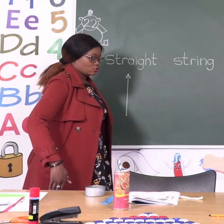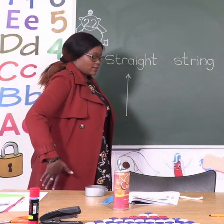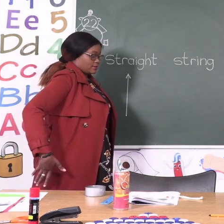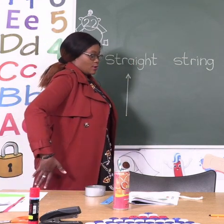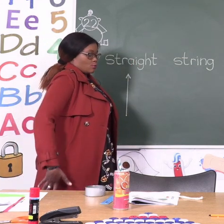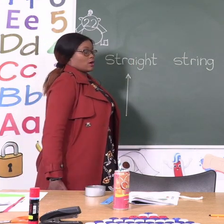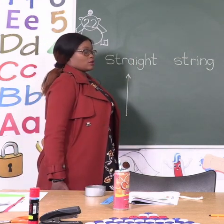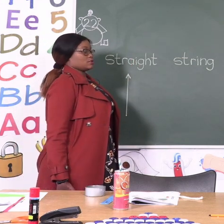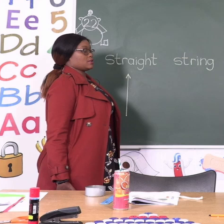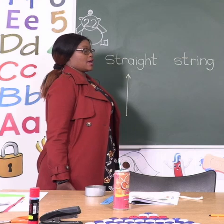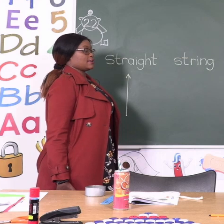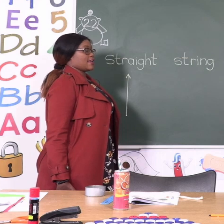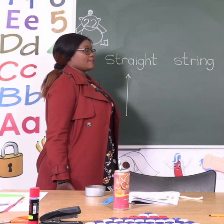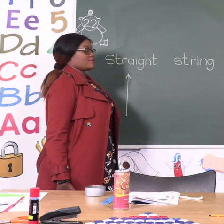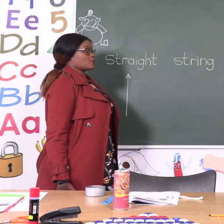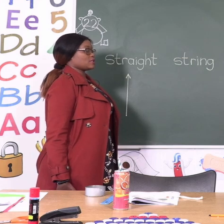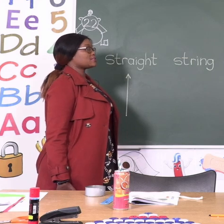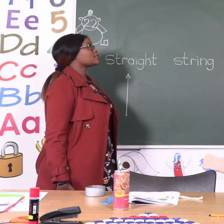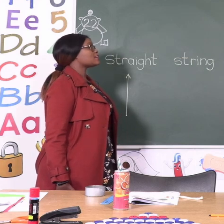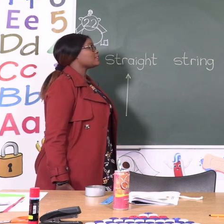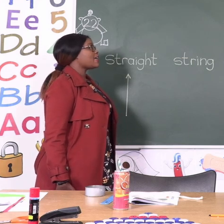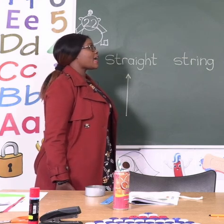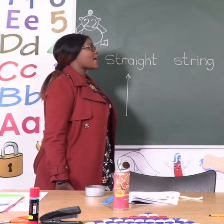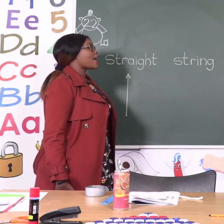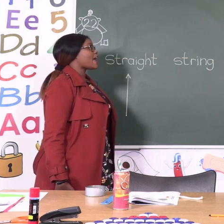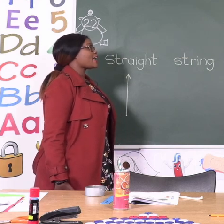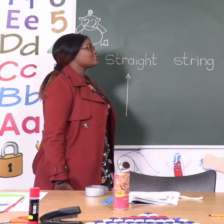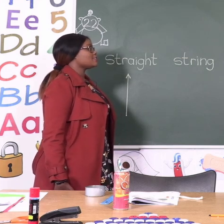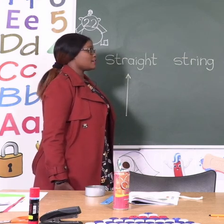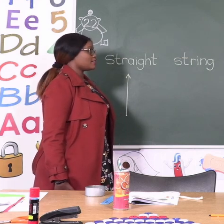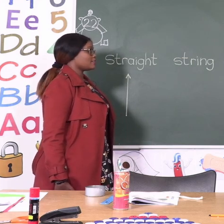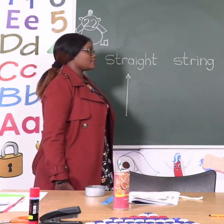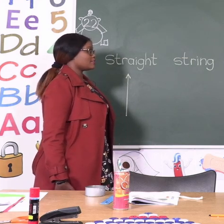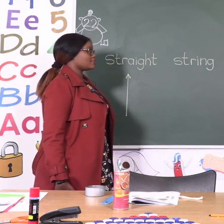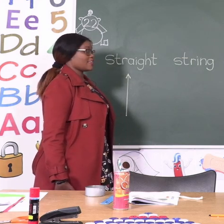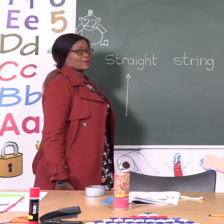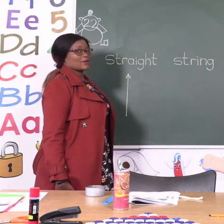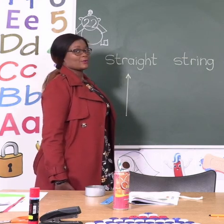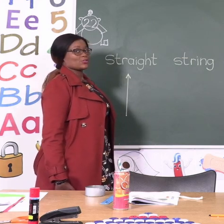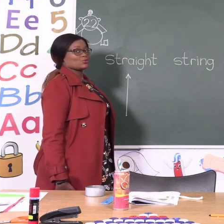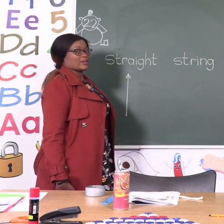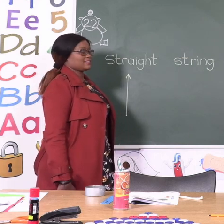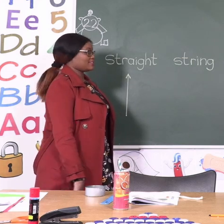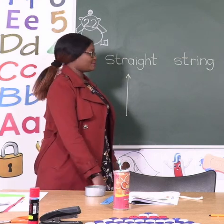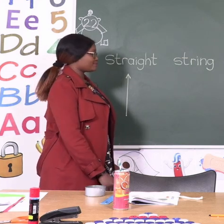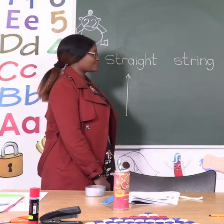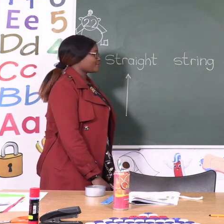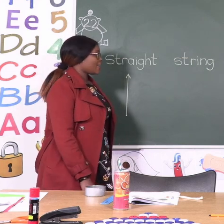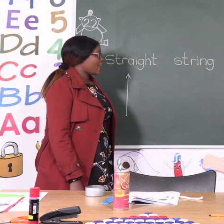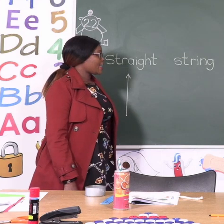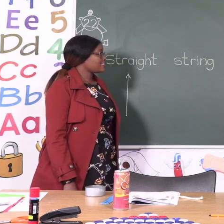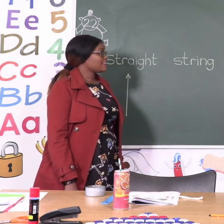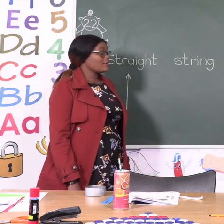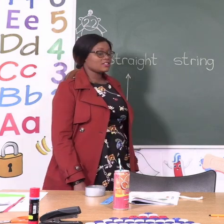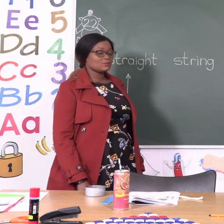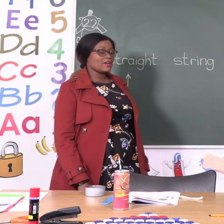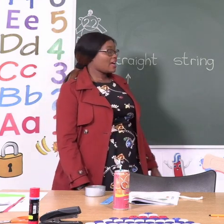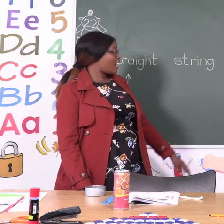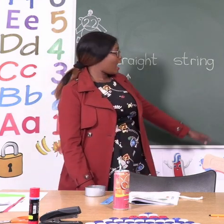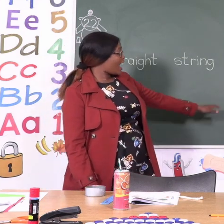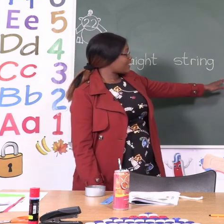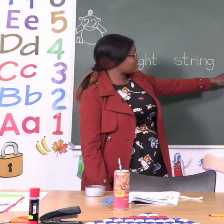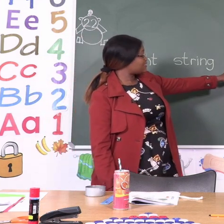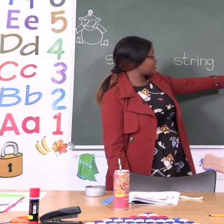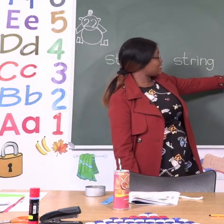stand straight, we are standing very still, and there we go, straight. And then the last